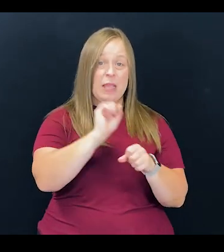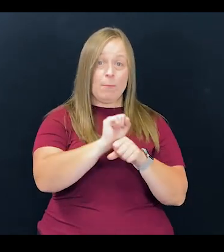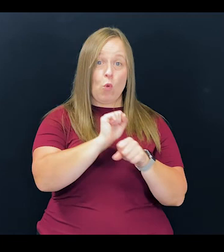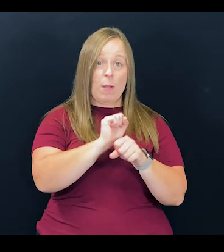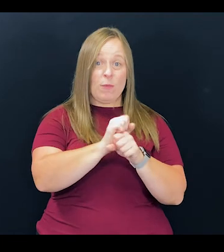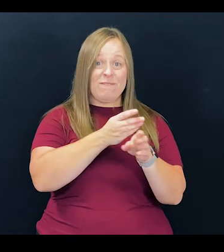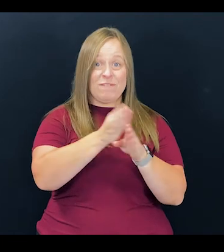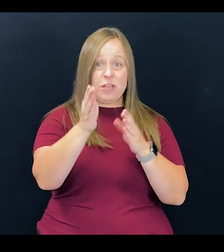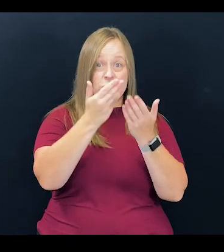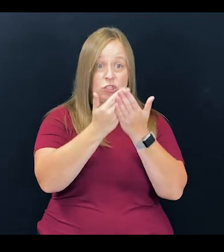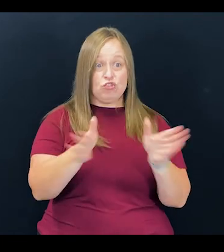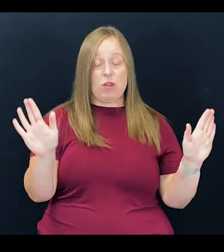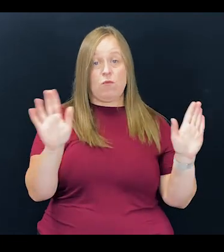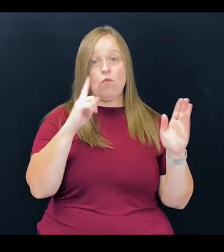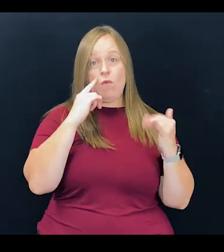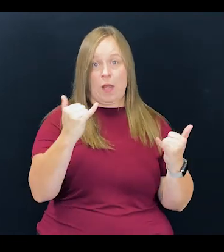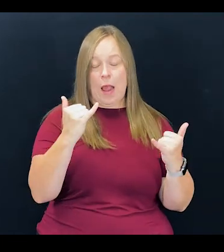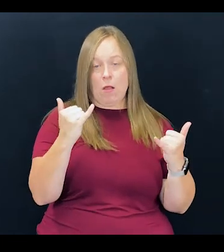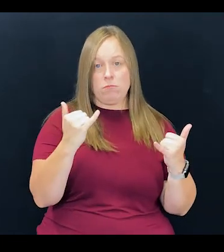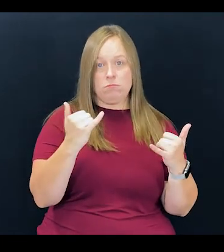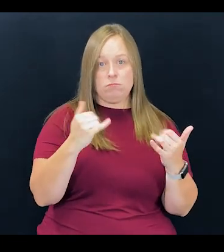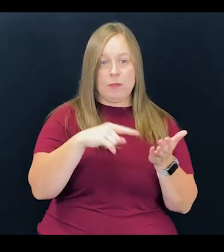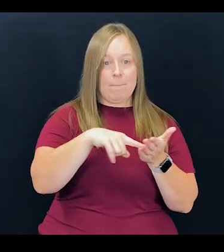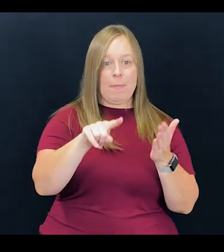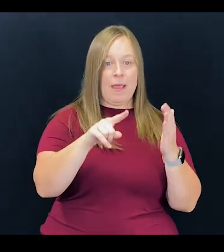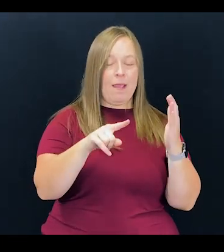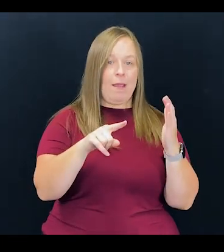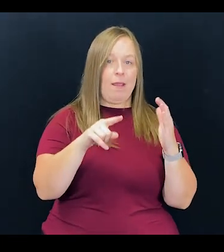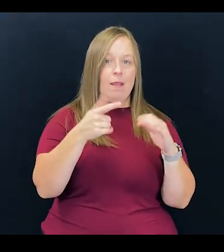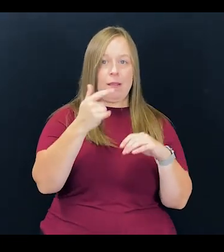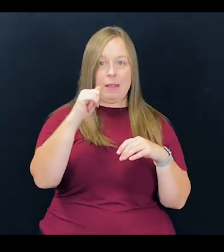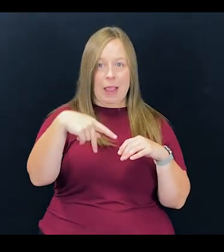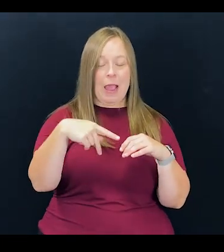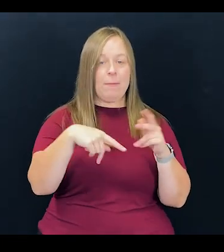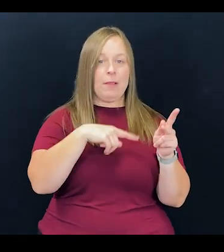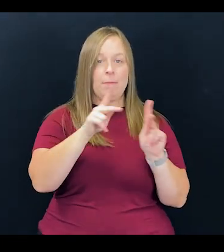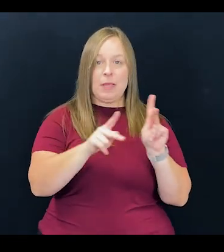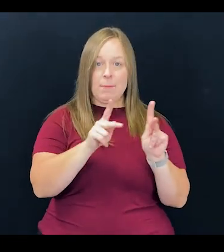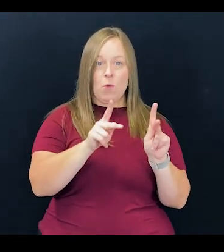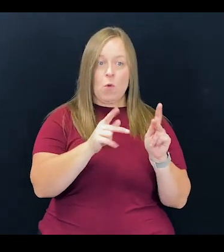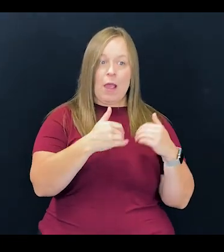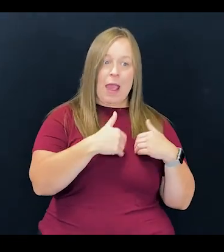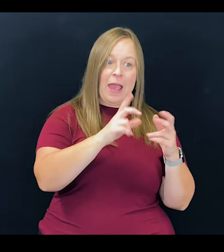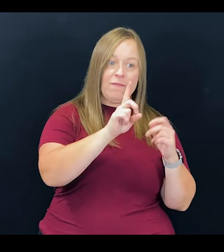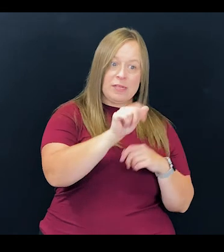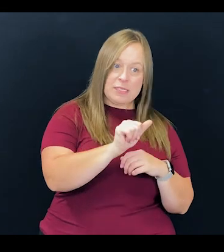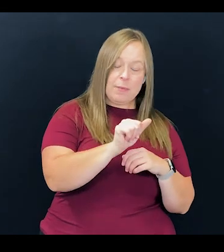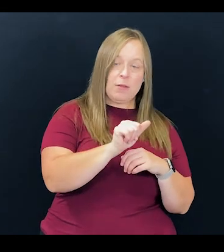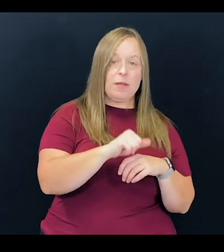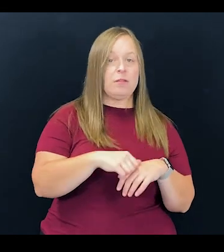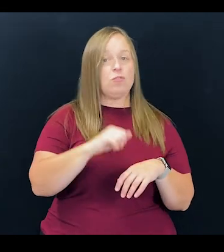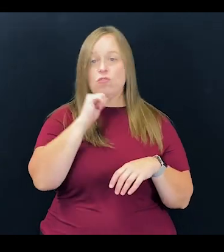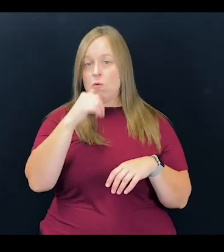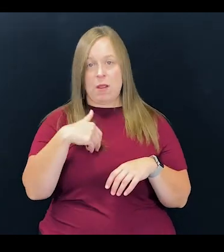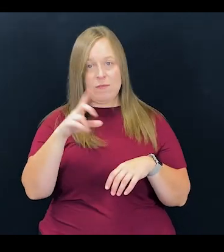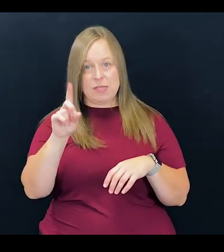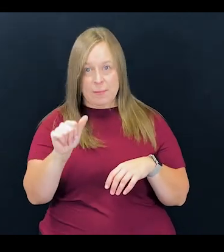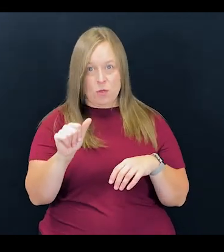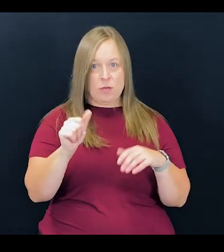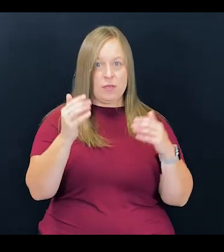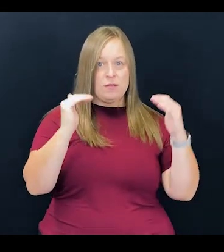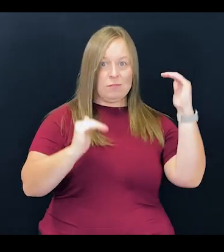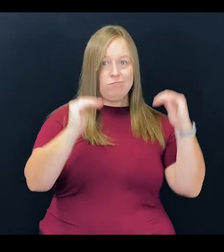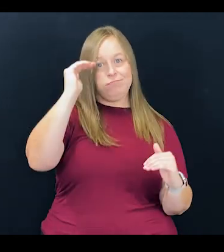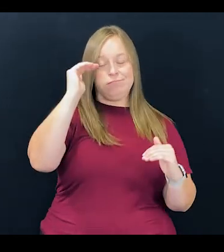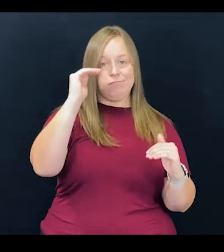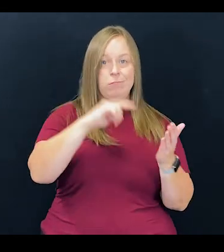going on in the employment field right now. There is a pay gap between folks who have disabilities and those who